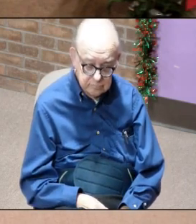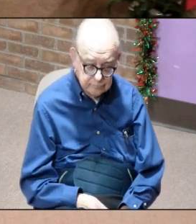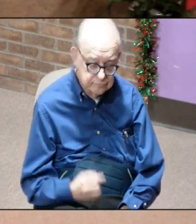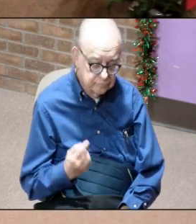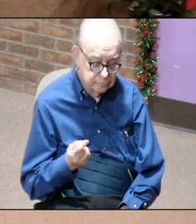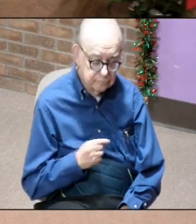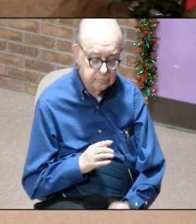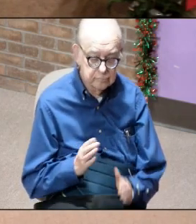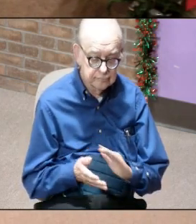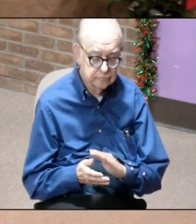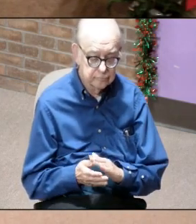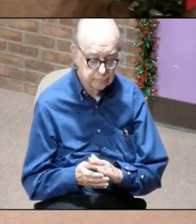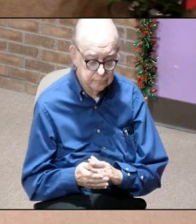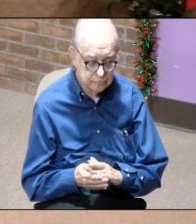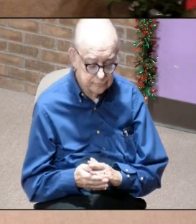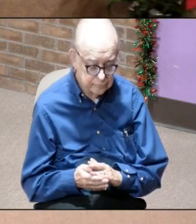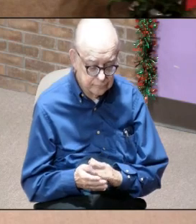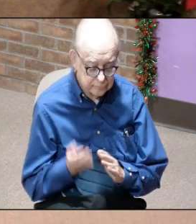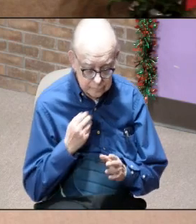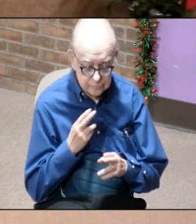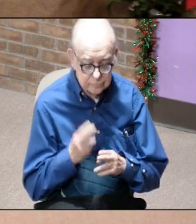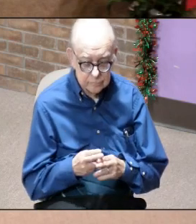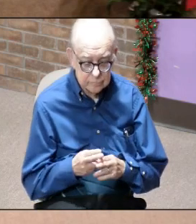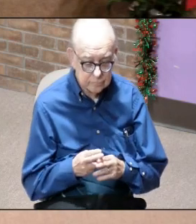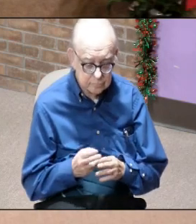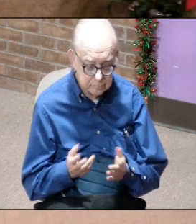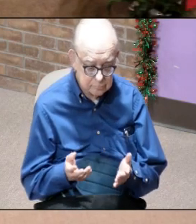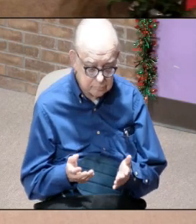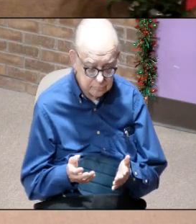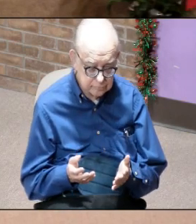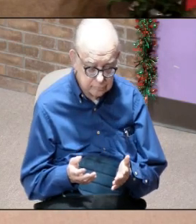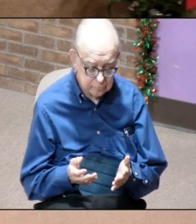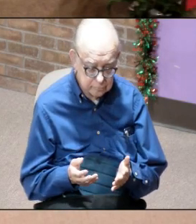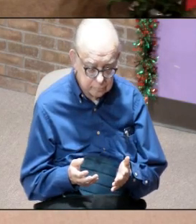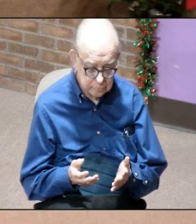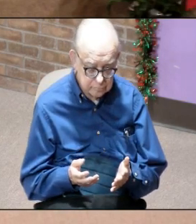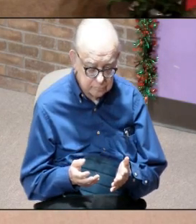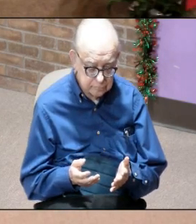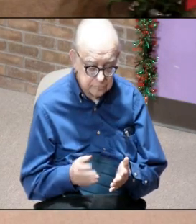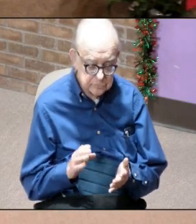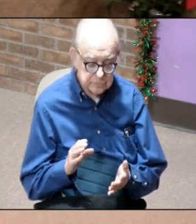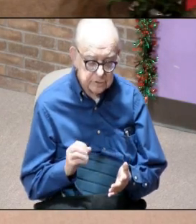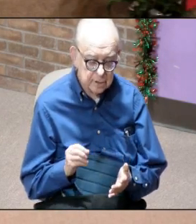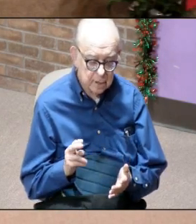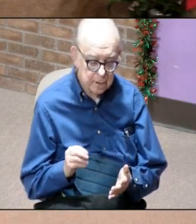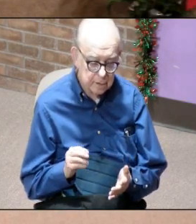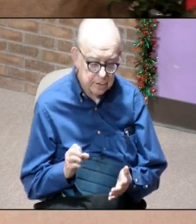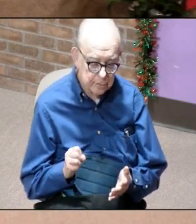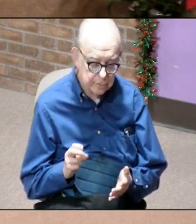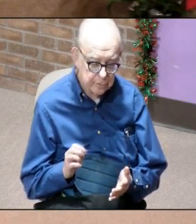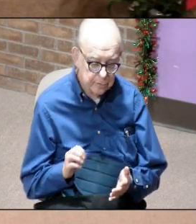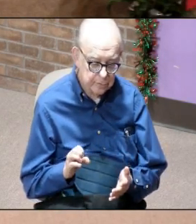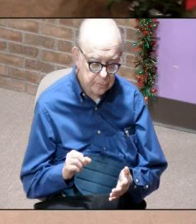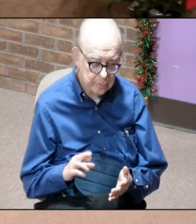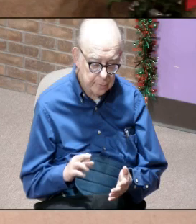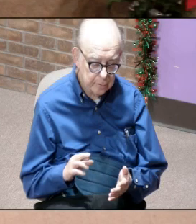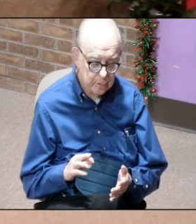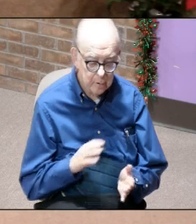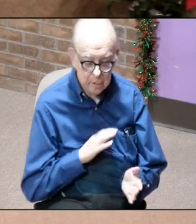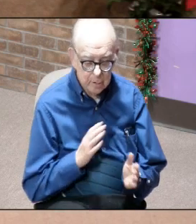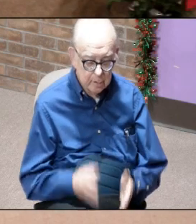We have become, if you want to call it whatever, we have become consumer Christians. I'm